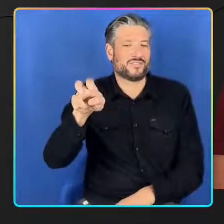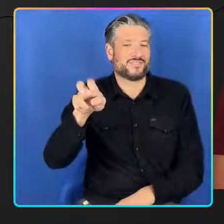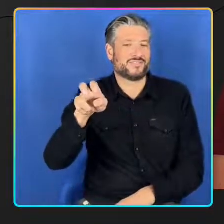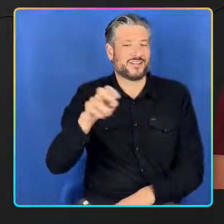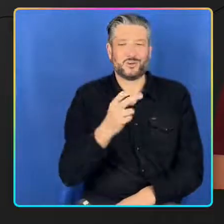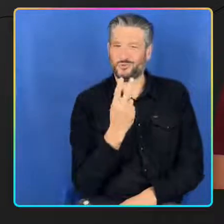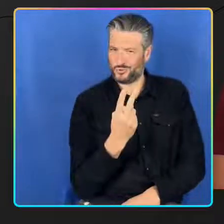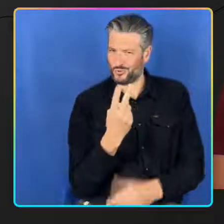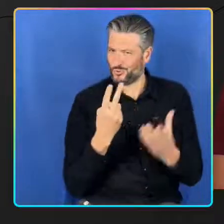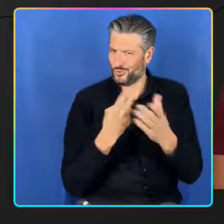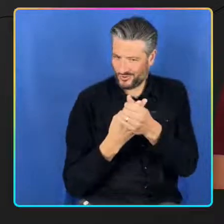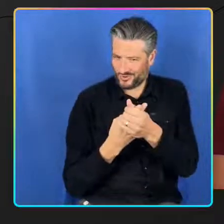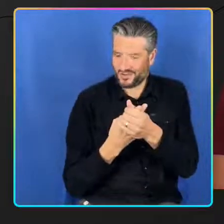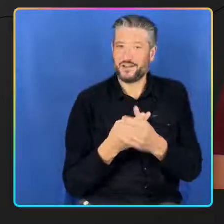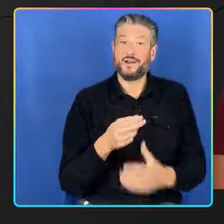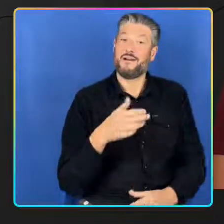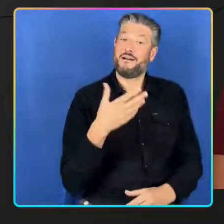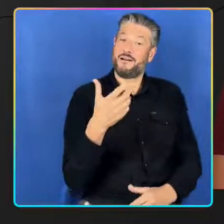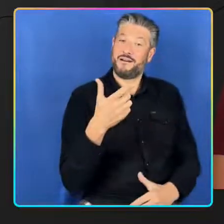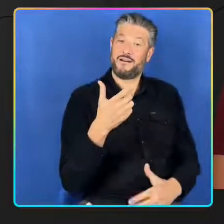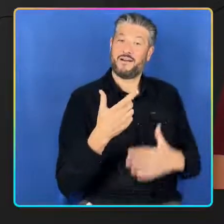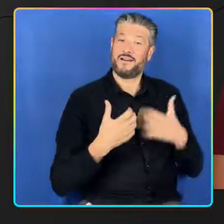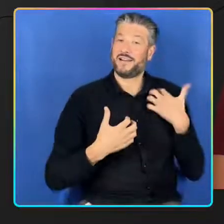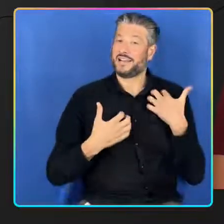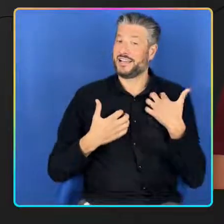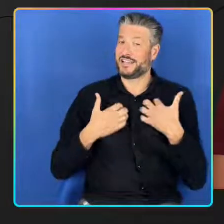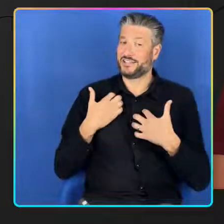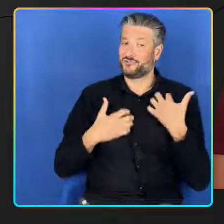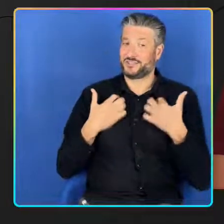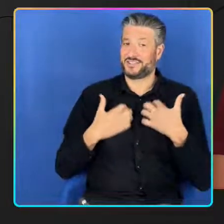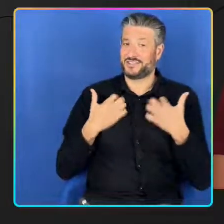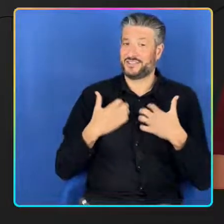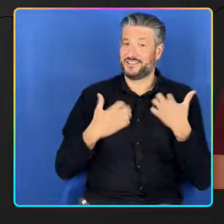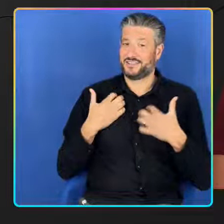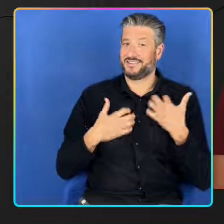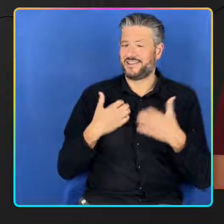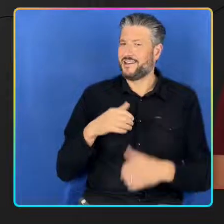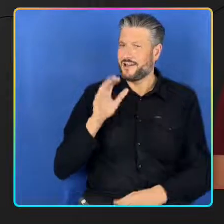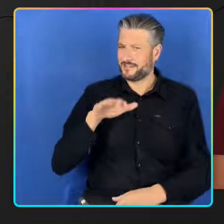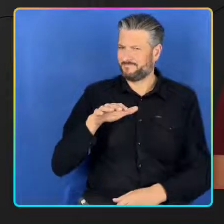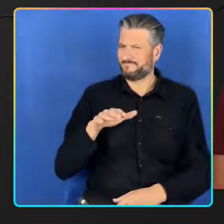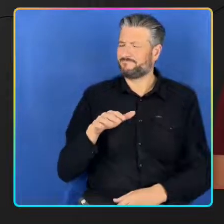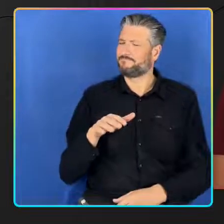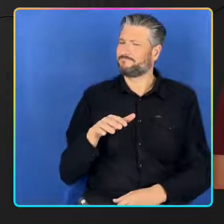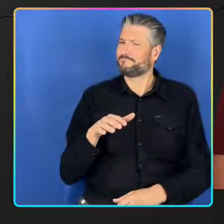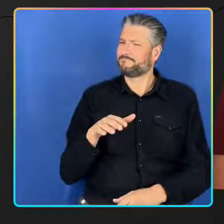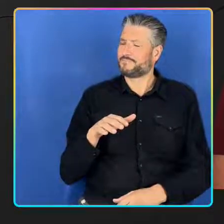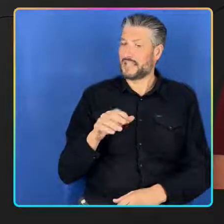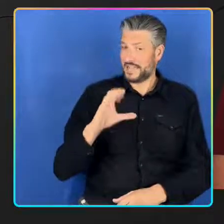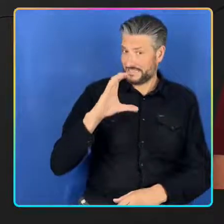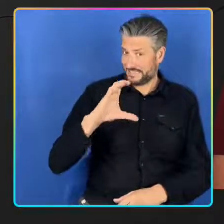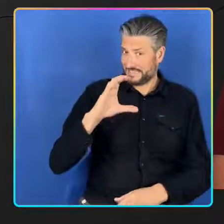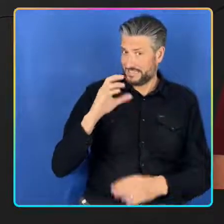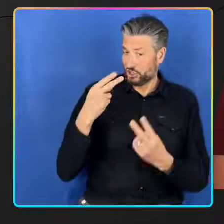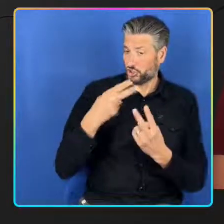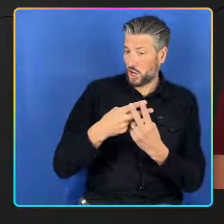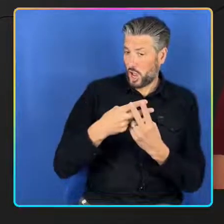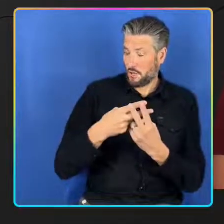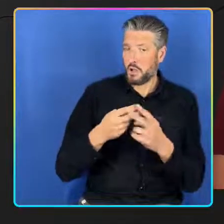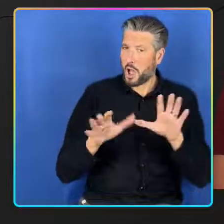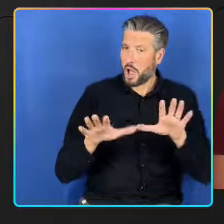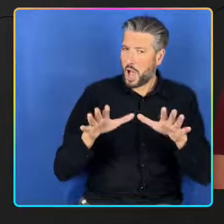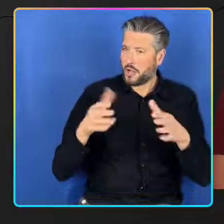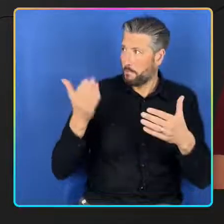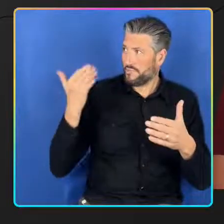Interesting though. So one of our most popular answers, and probably one that's not been as popular on this show. So that's interesting, seeing them